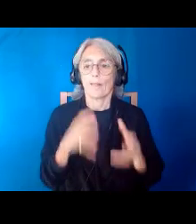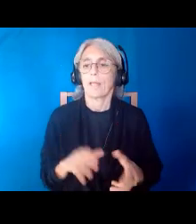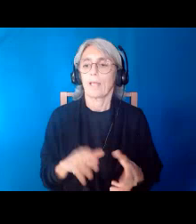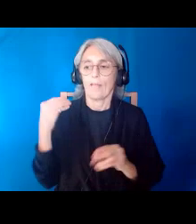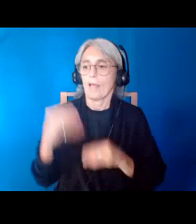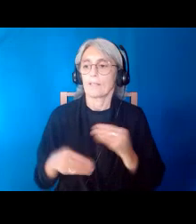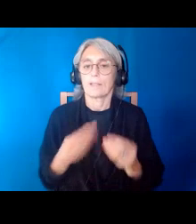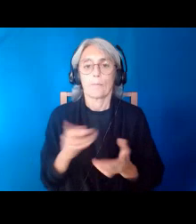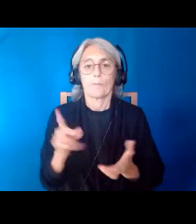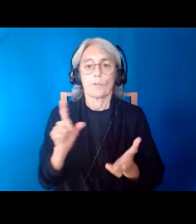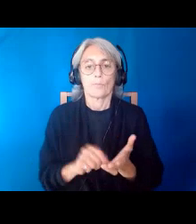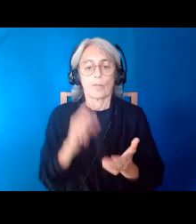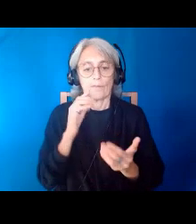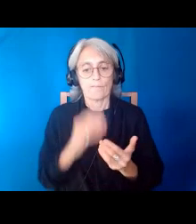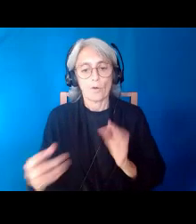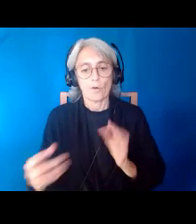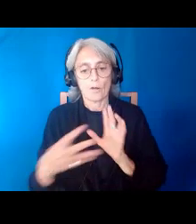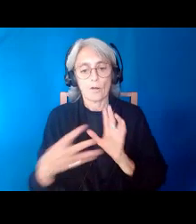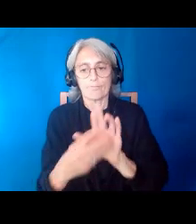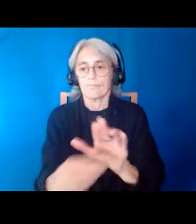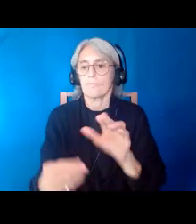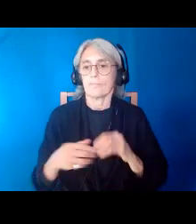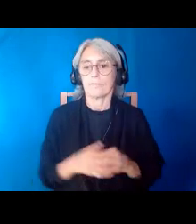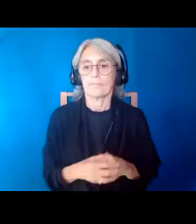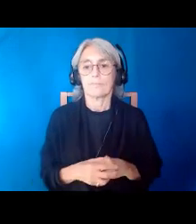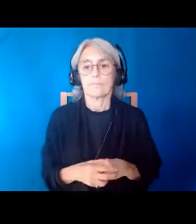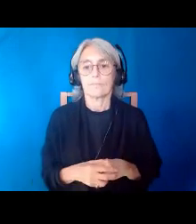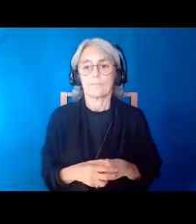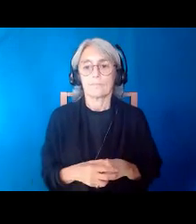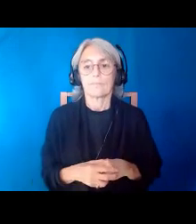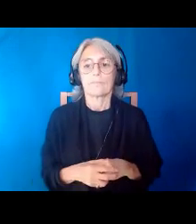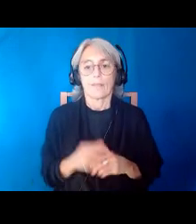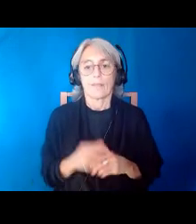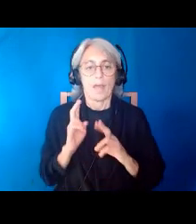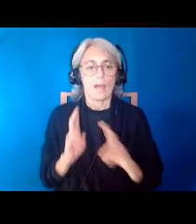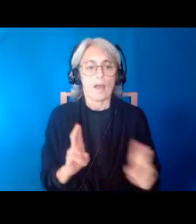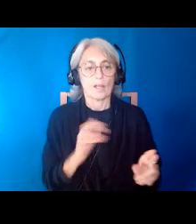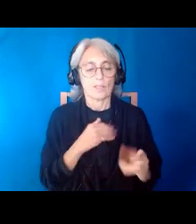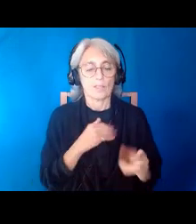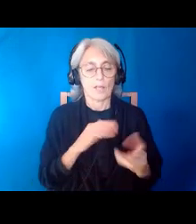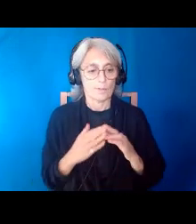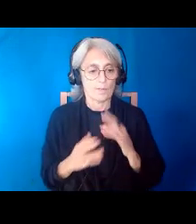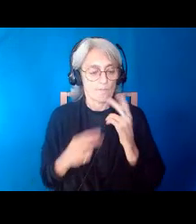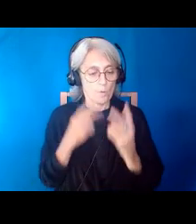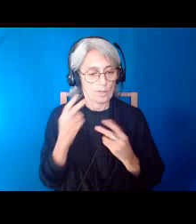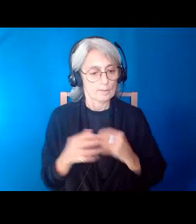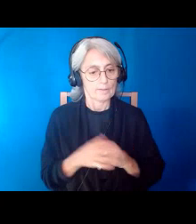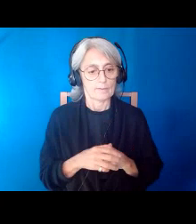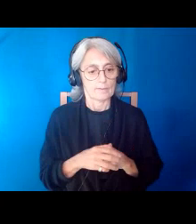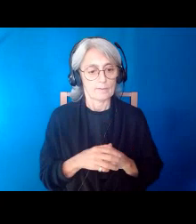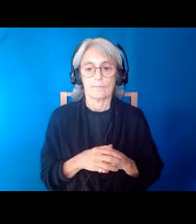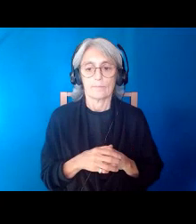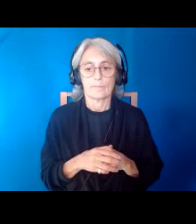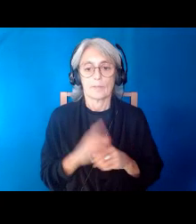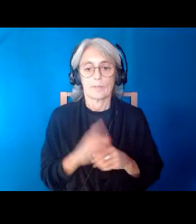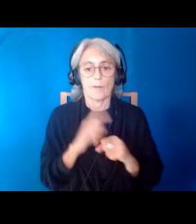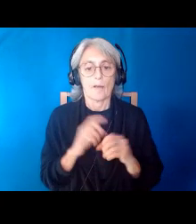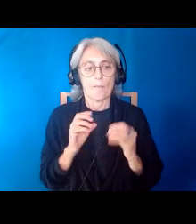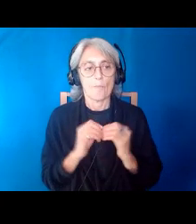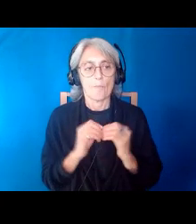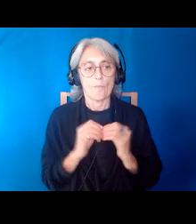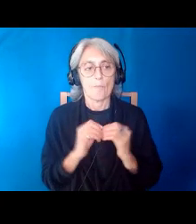future members to follow, one that honors the voices of our community and the promise of more than just